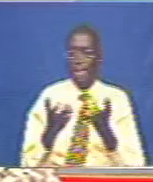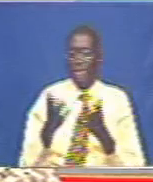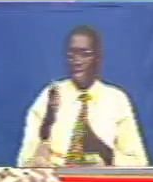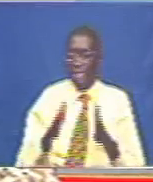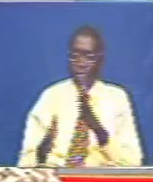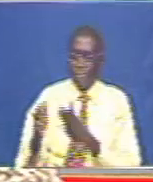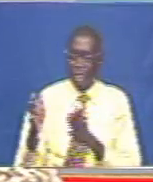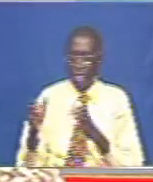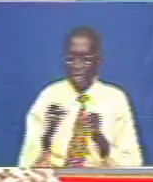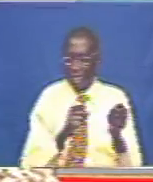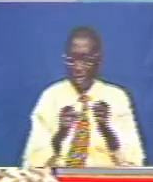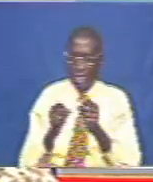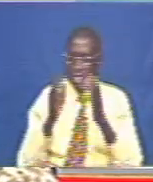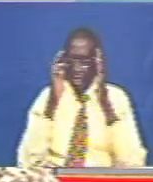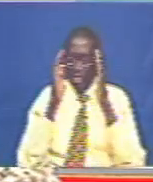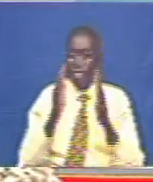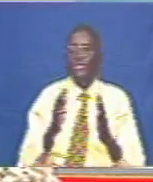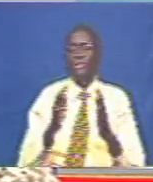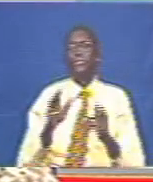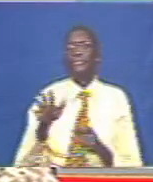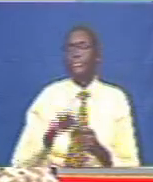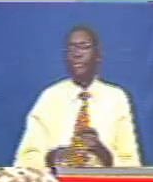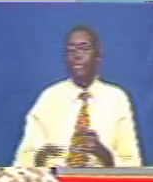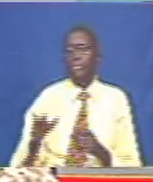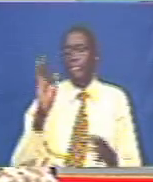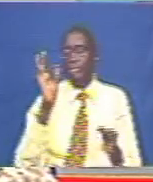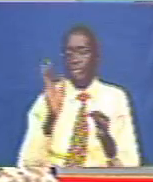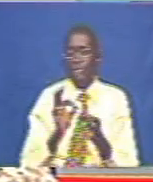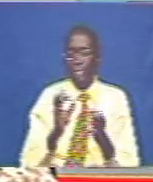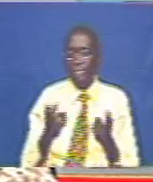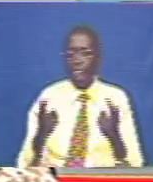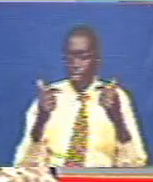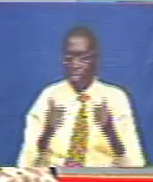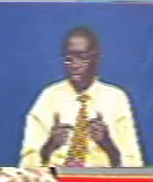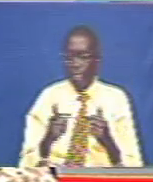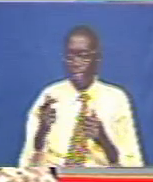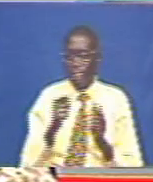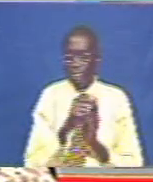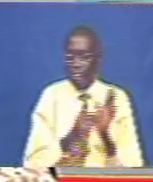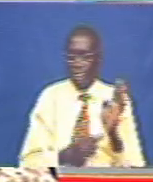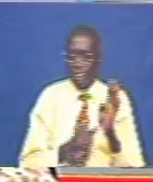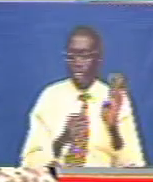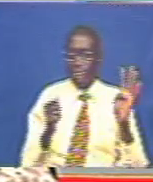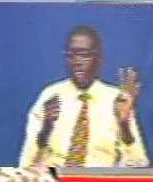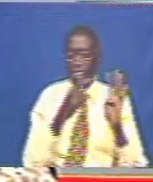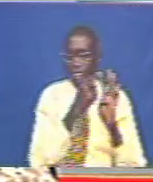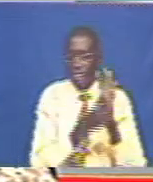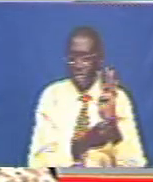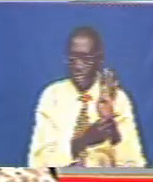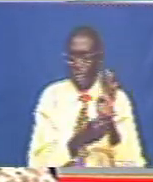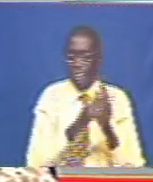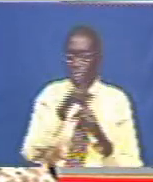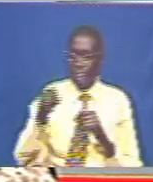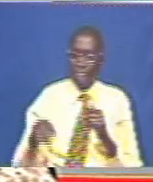strategic focus in terms of the areas. But specifically coming up now to this agenda of the Big Four, I think, which is an issue to all of